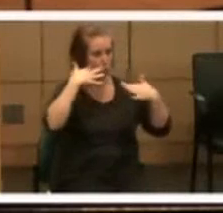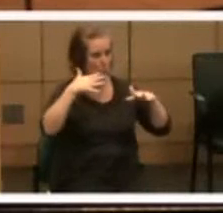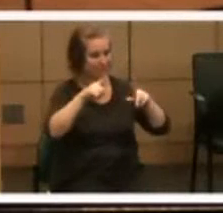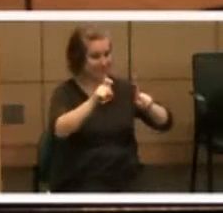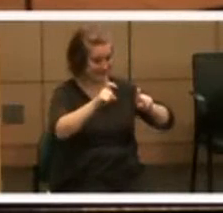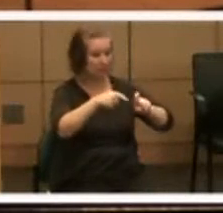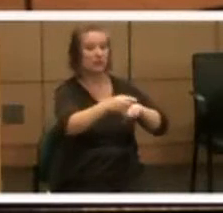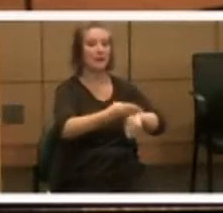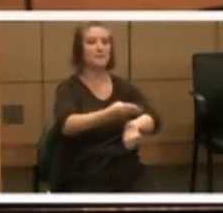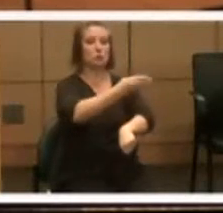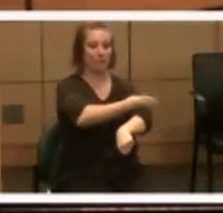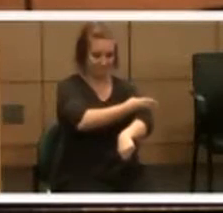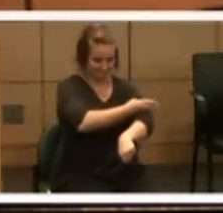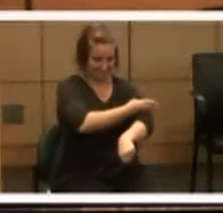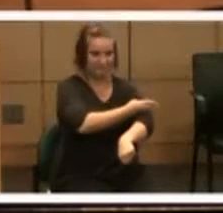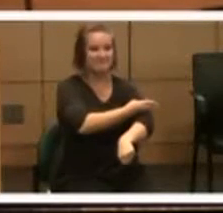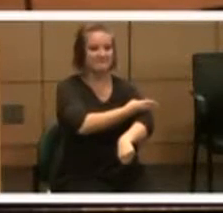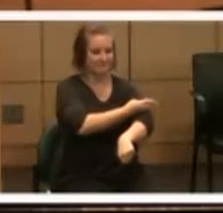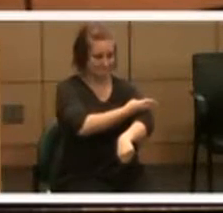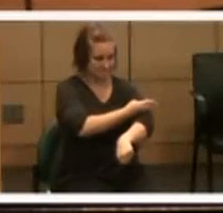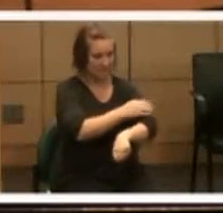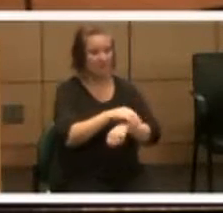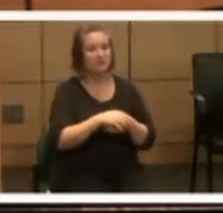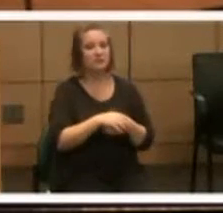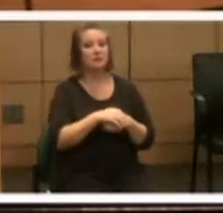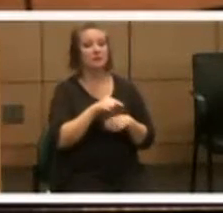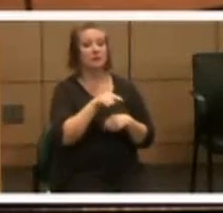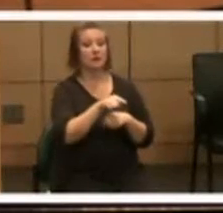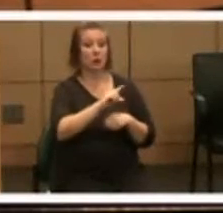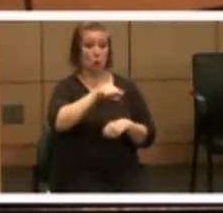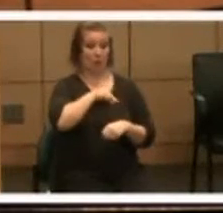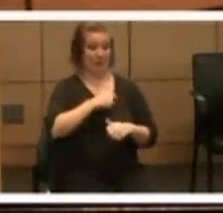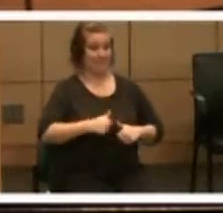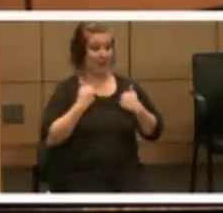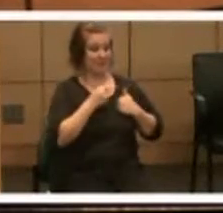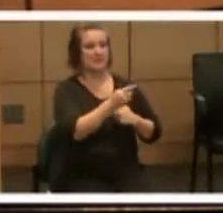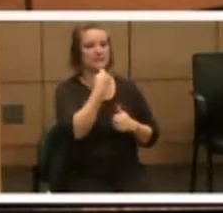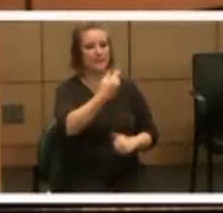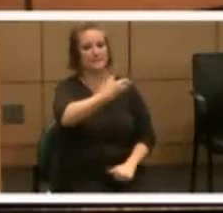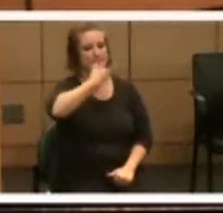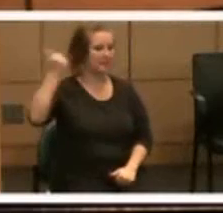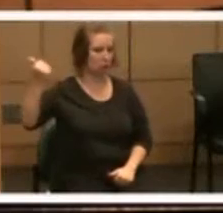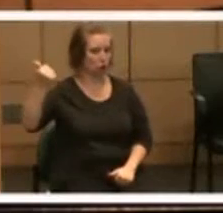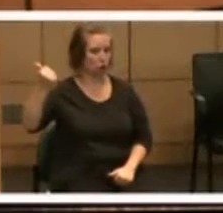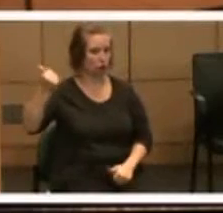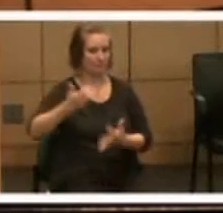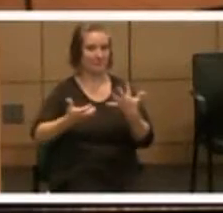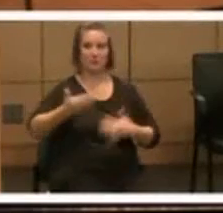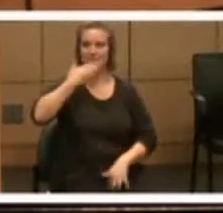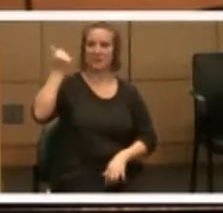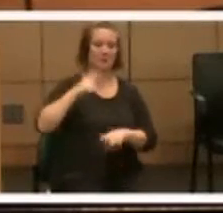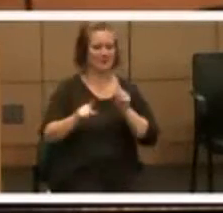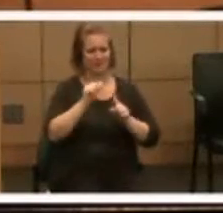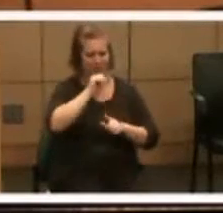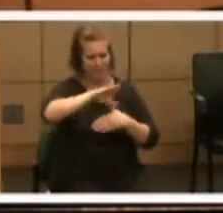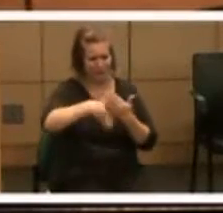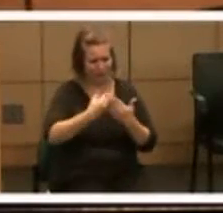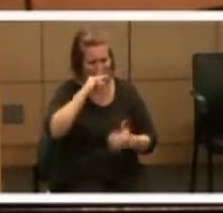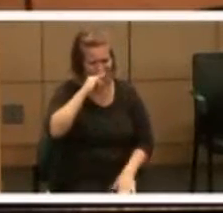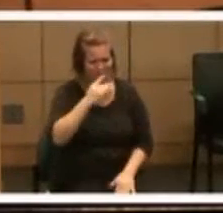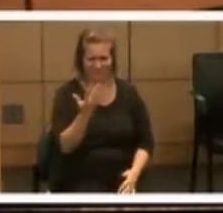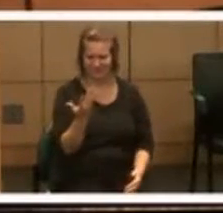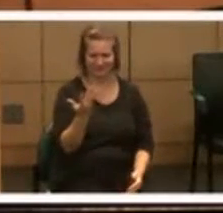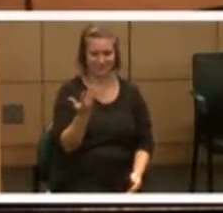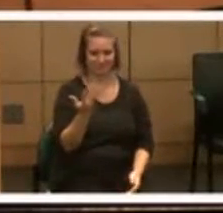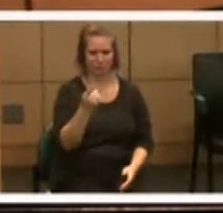did improve. And they rated their quality of life as being much better. But that's not all kids. It was 6 out of 8. I mean,